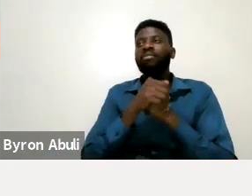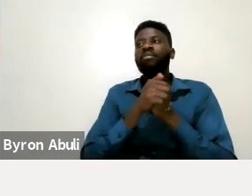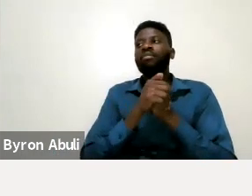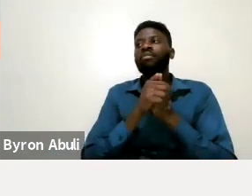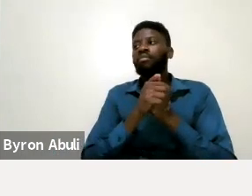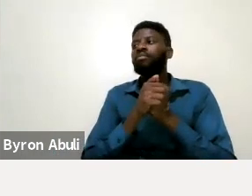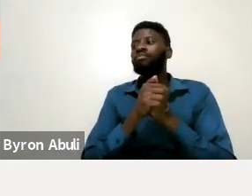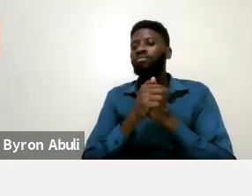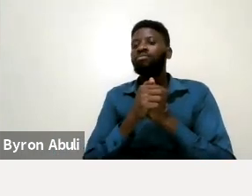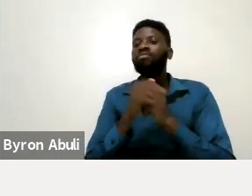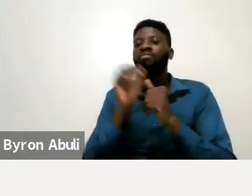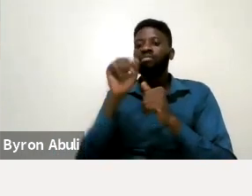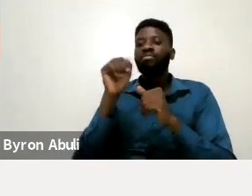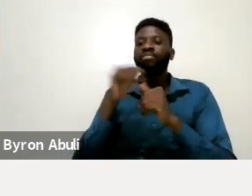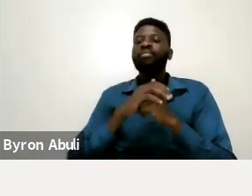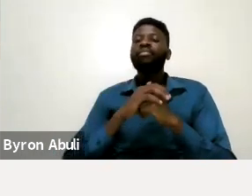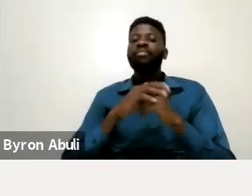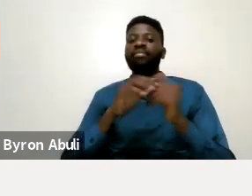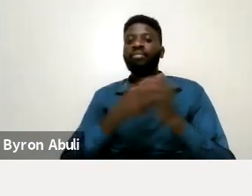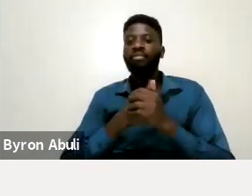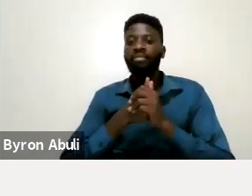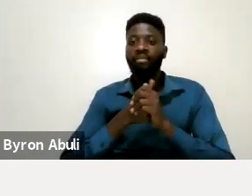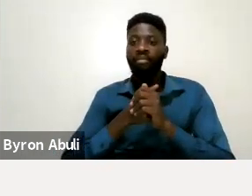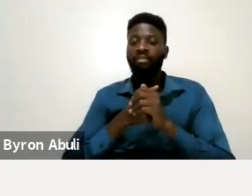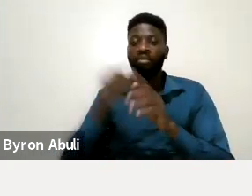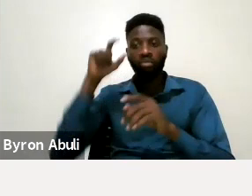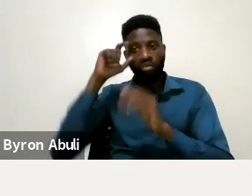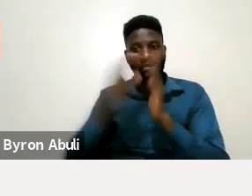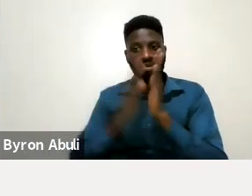Yes. And have you sent your questions?